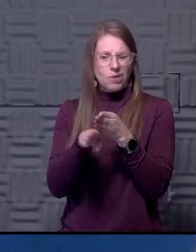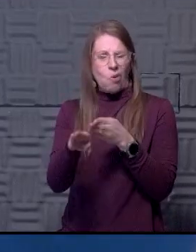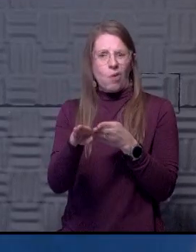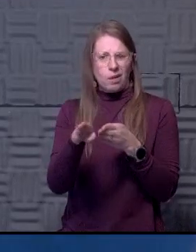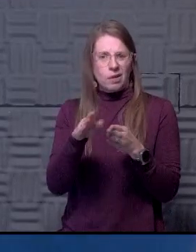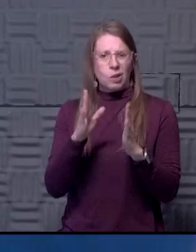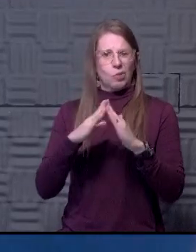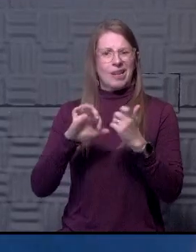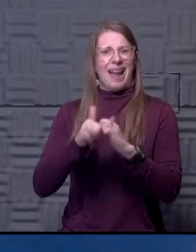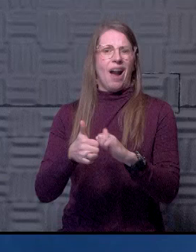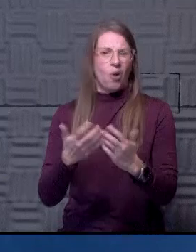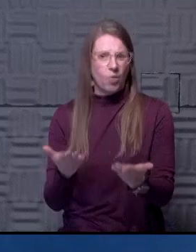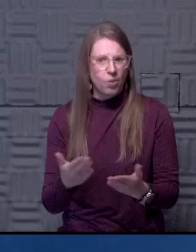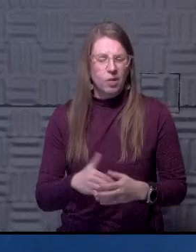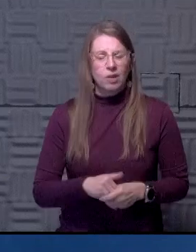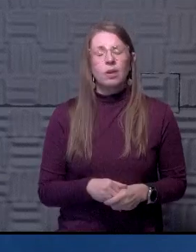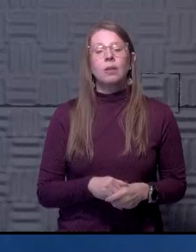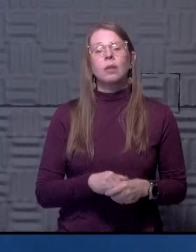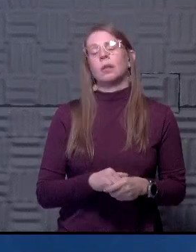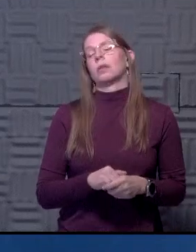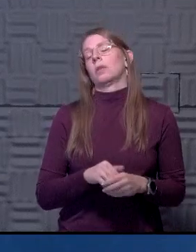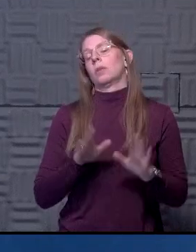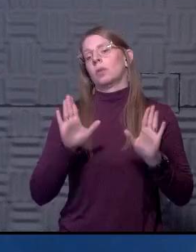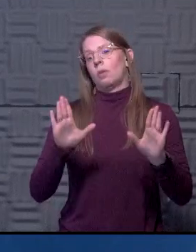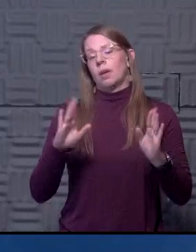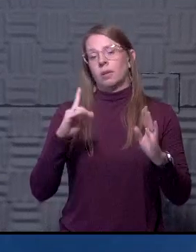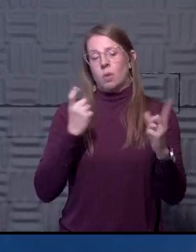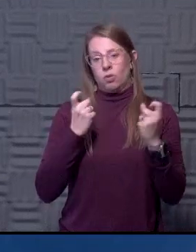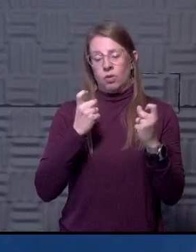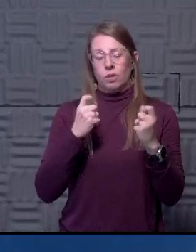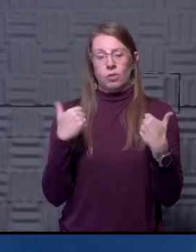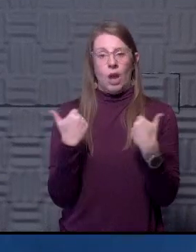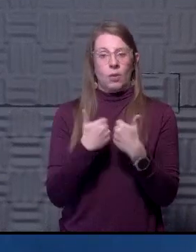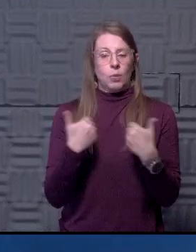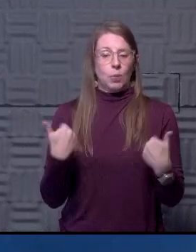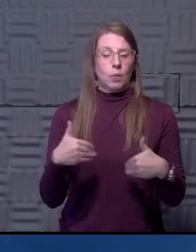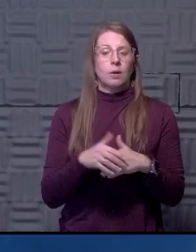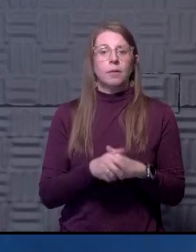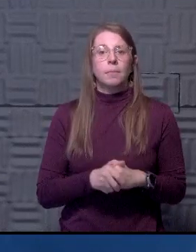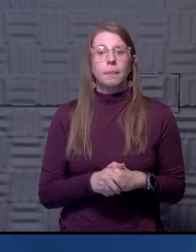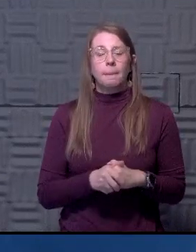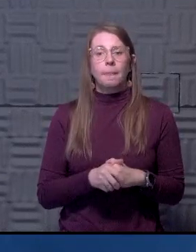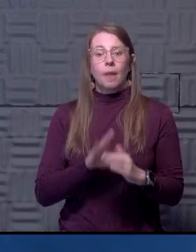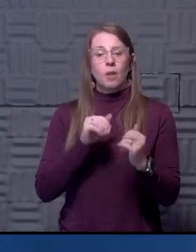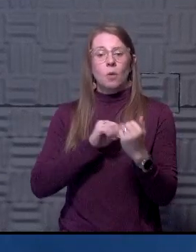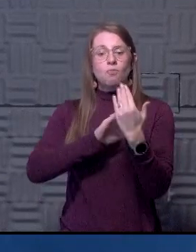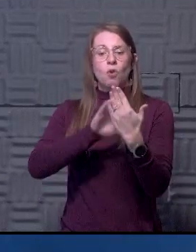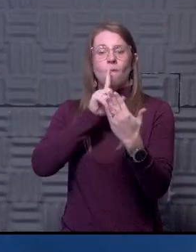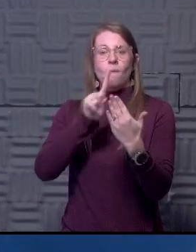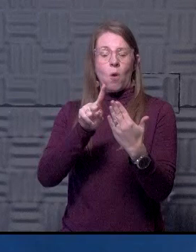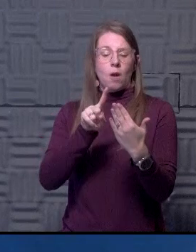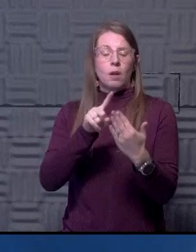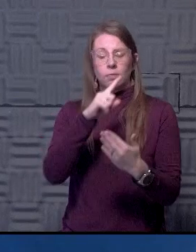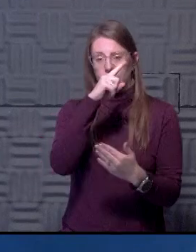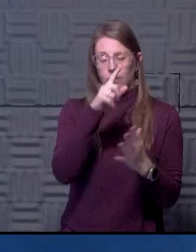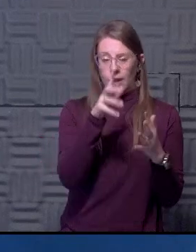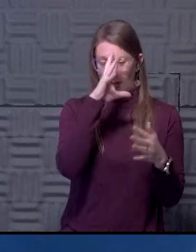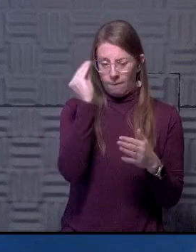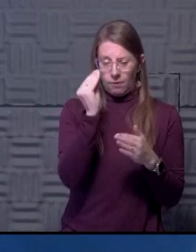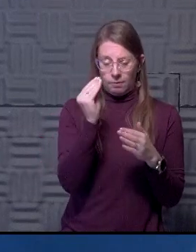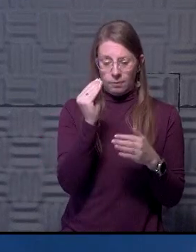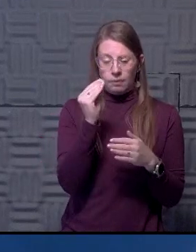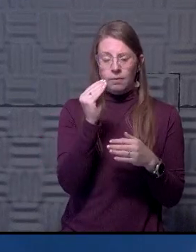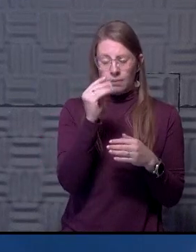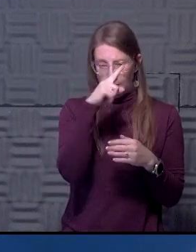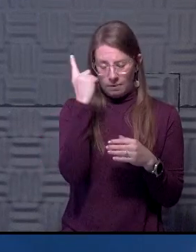Well, those are all great questions and all great challenges. Our approach in both the African American and Hispanic community is to